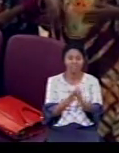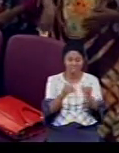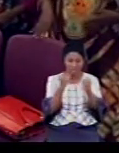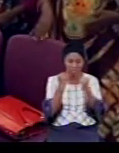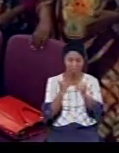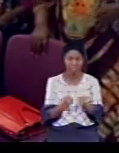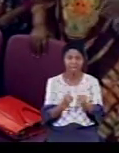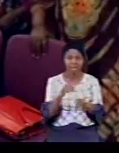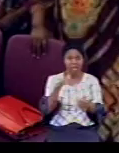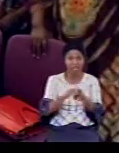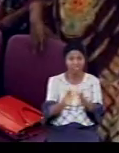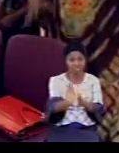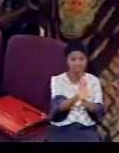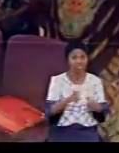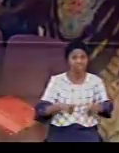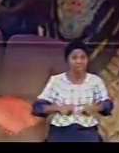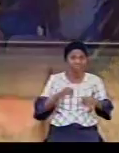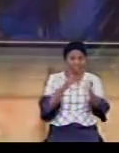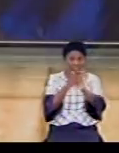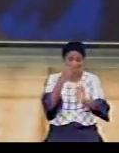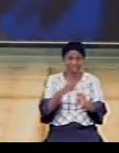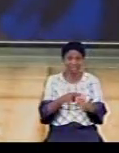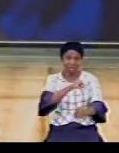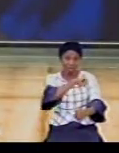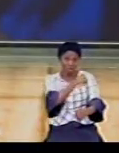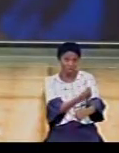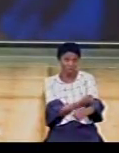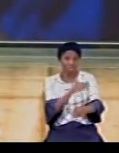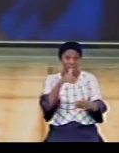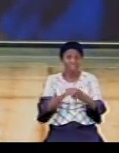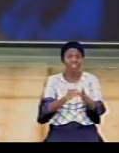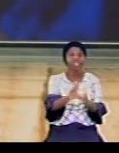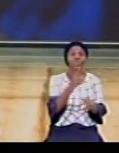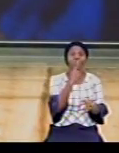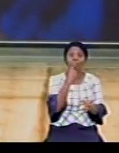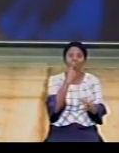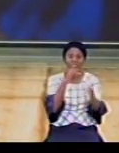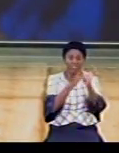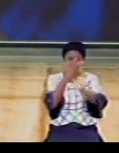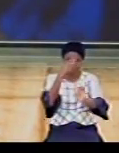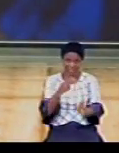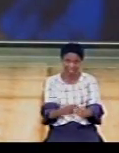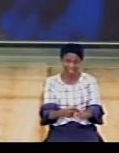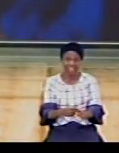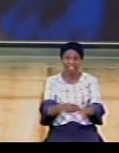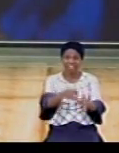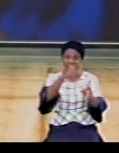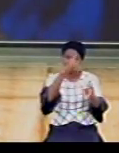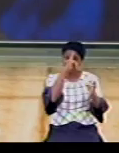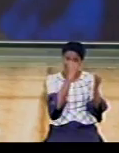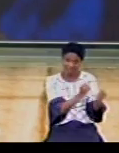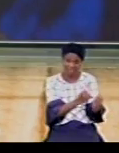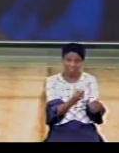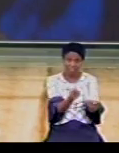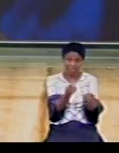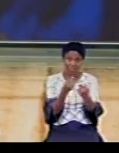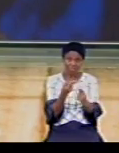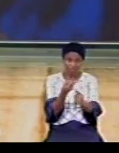Power in your life. Authority in your mouth. Faith coming from your